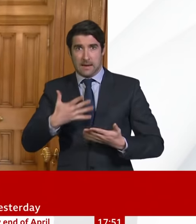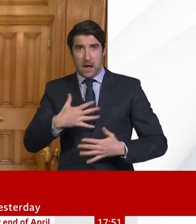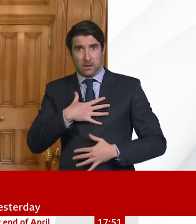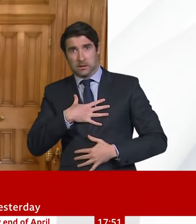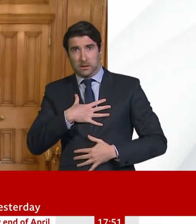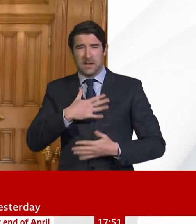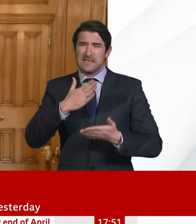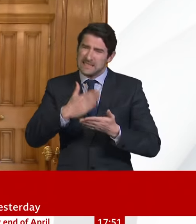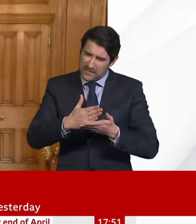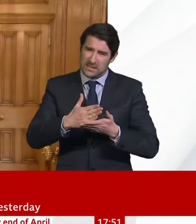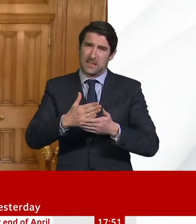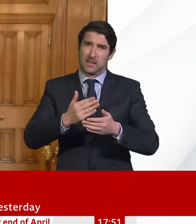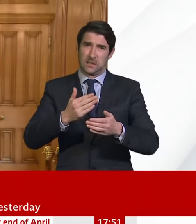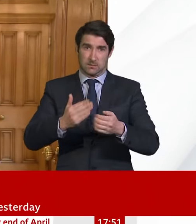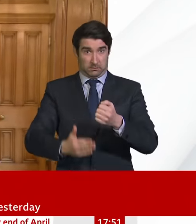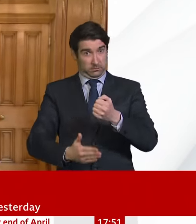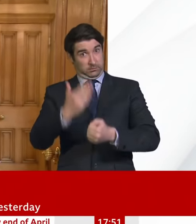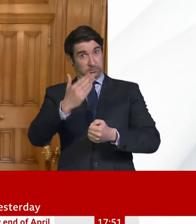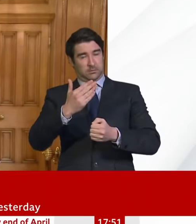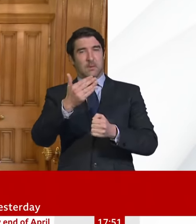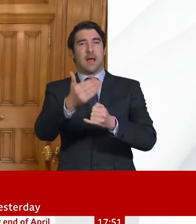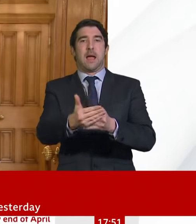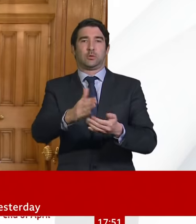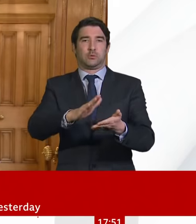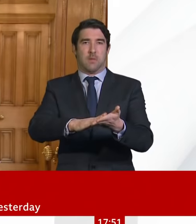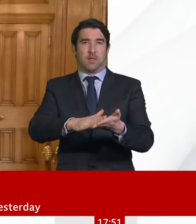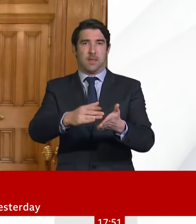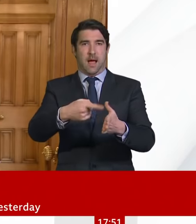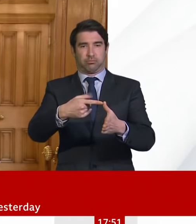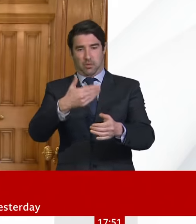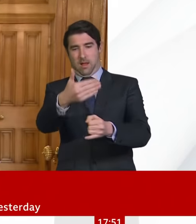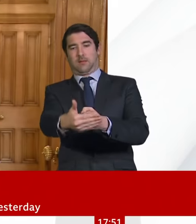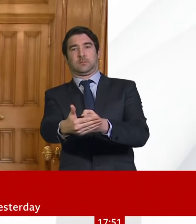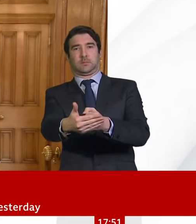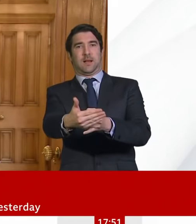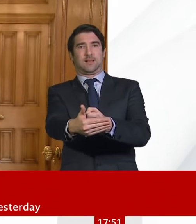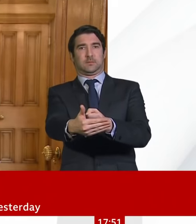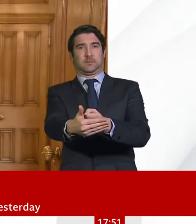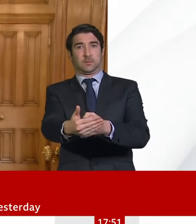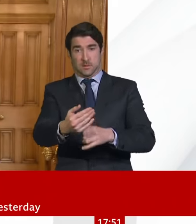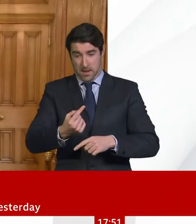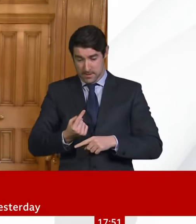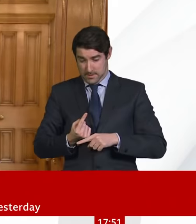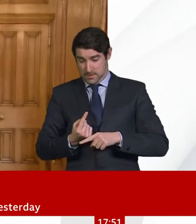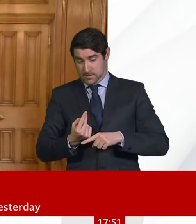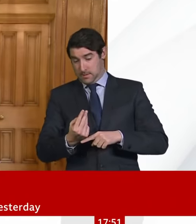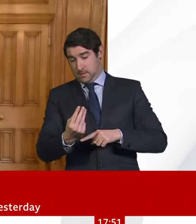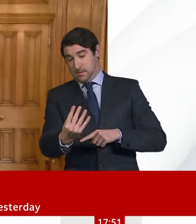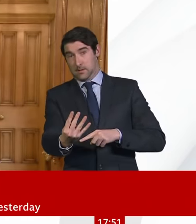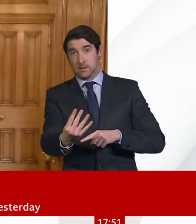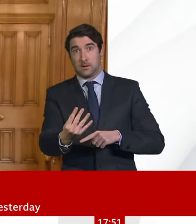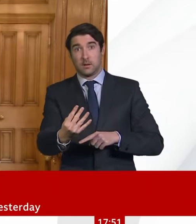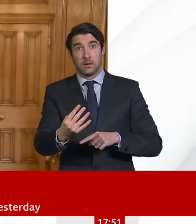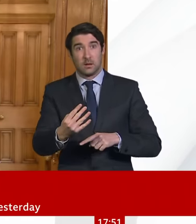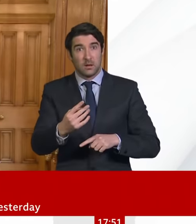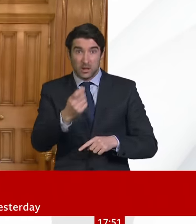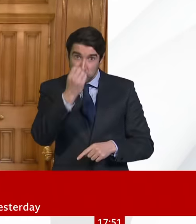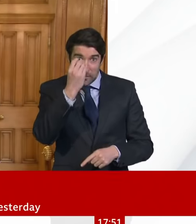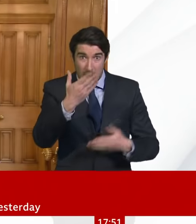the end of the month, but we are, and I'm saying over the coming weeks, With 5,000 tested since this